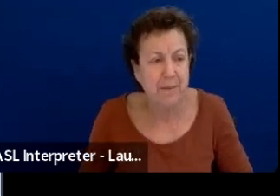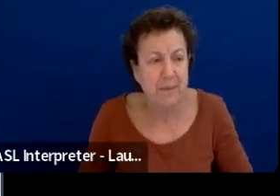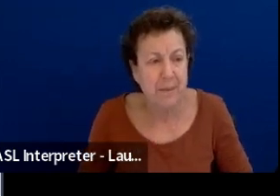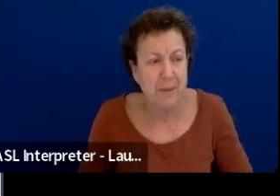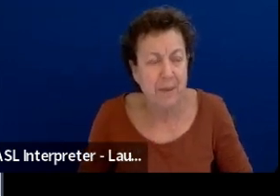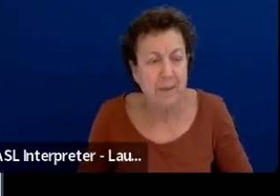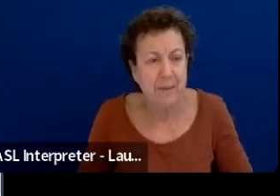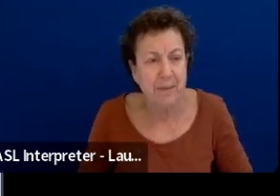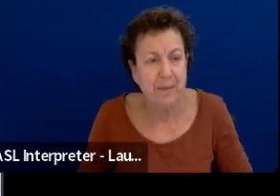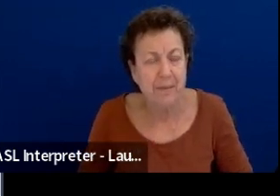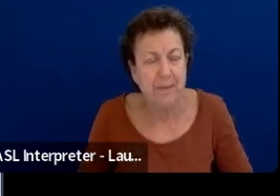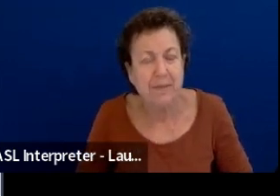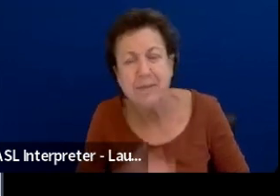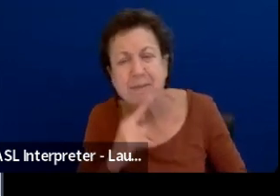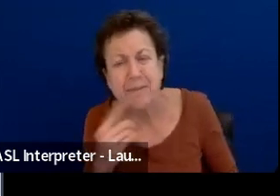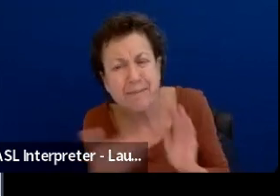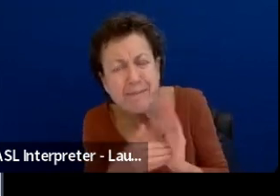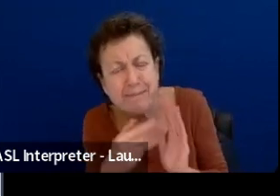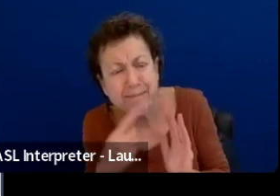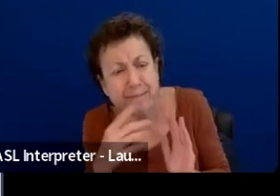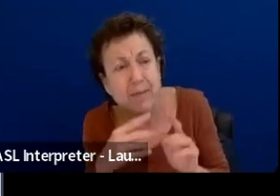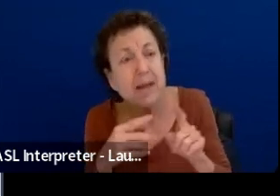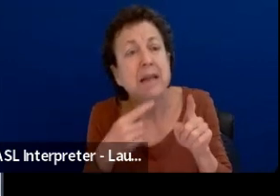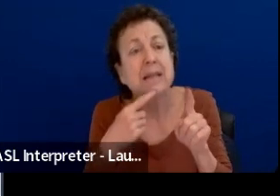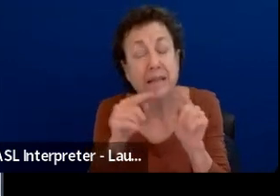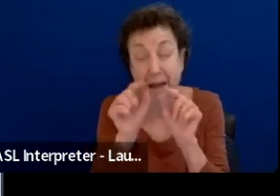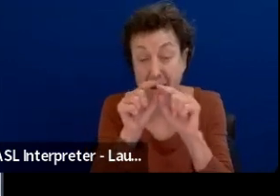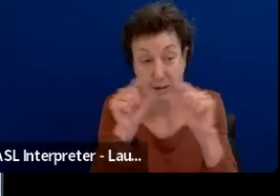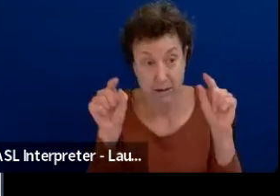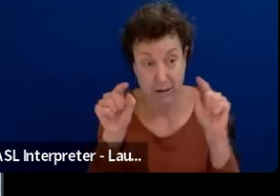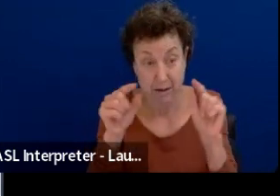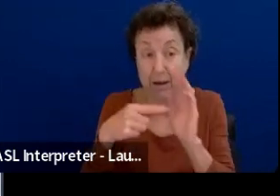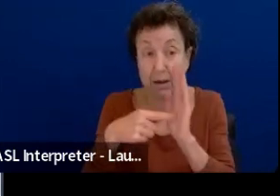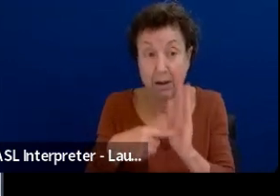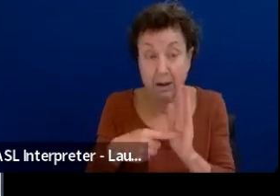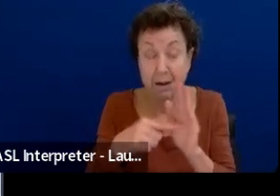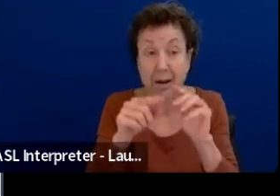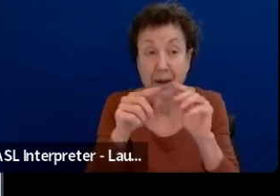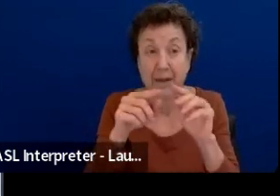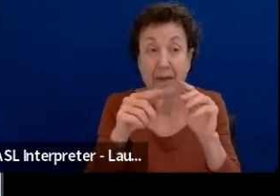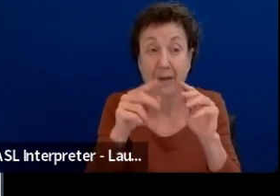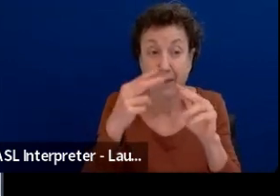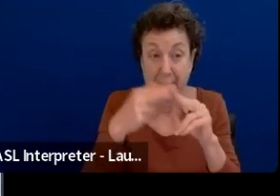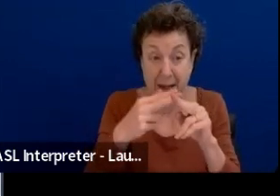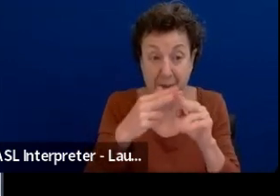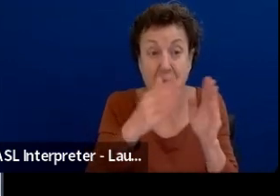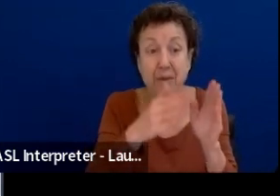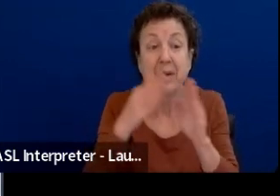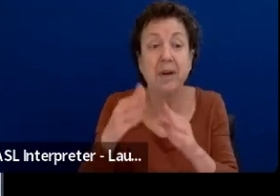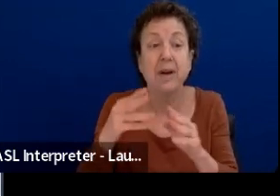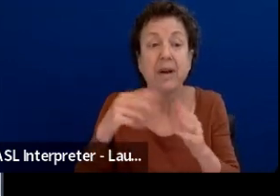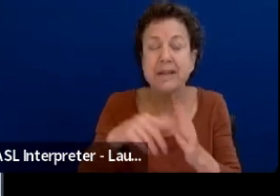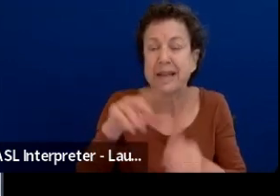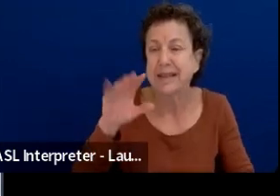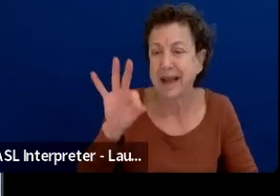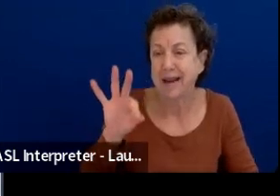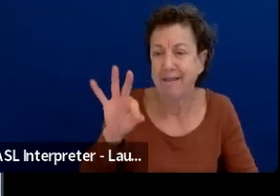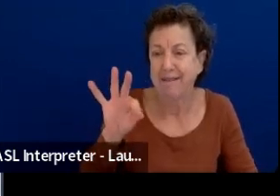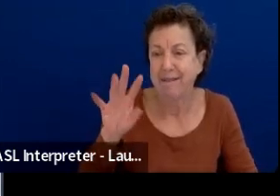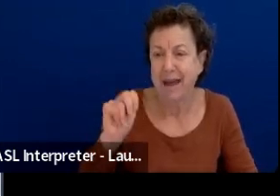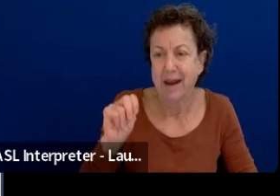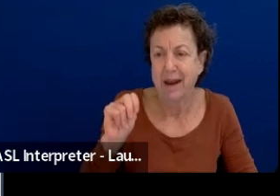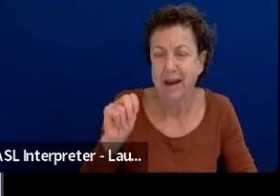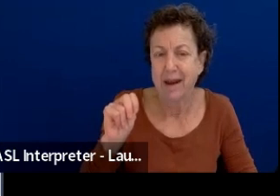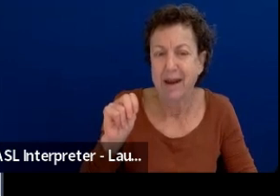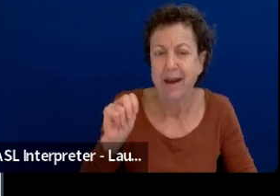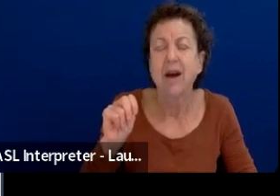I'm sorry, could you repeat that? The next to the title, the initials FN.